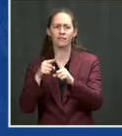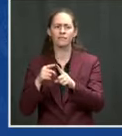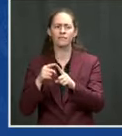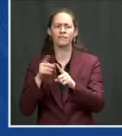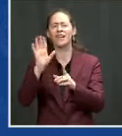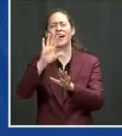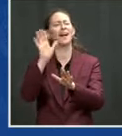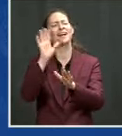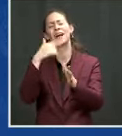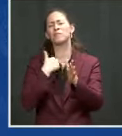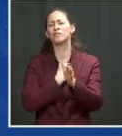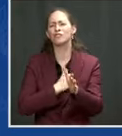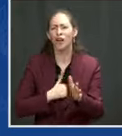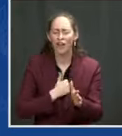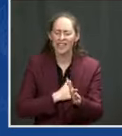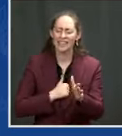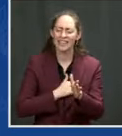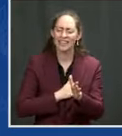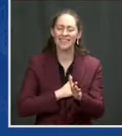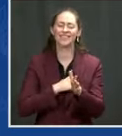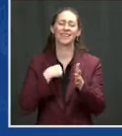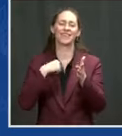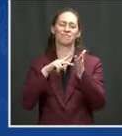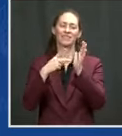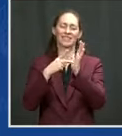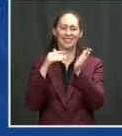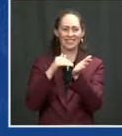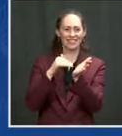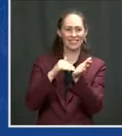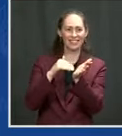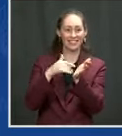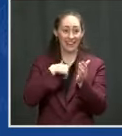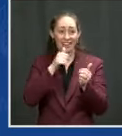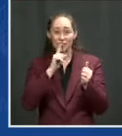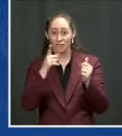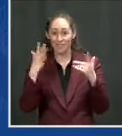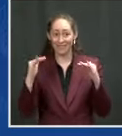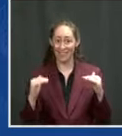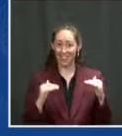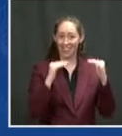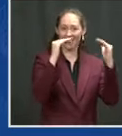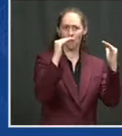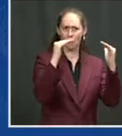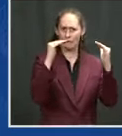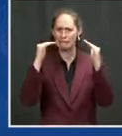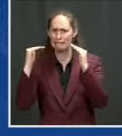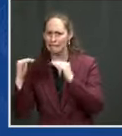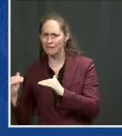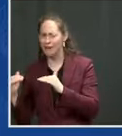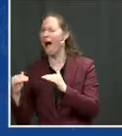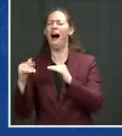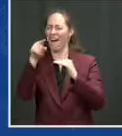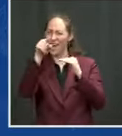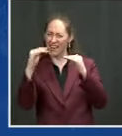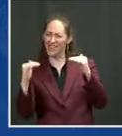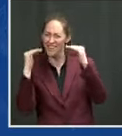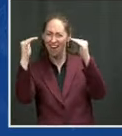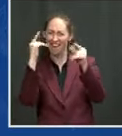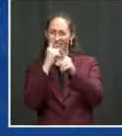just, I'm not sure whether you view that as a promotion or a demotion, but I think it's a promotion. But at any rate,